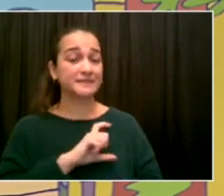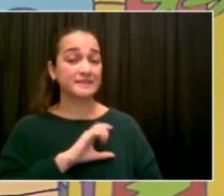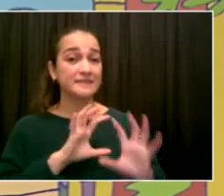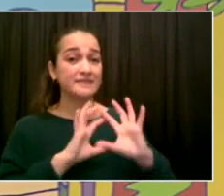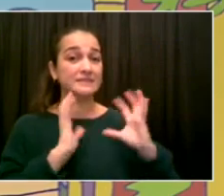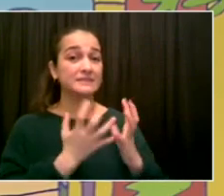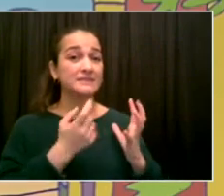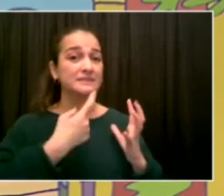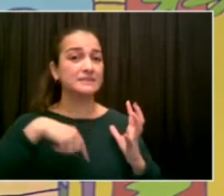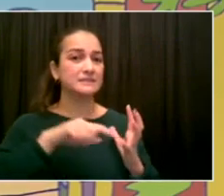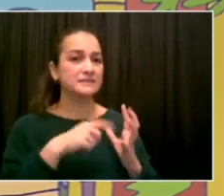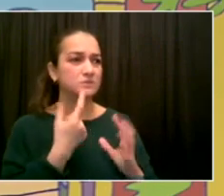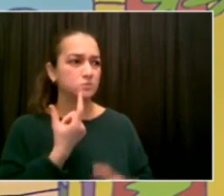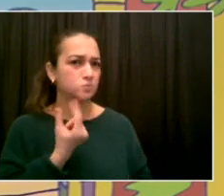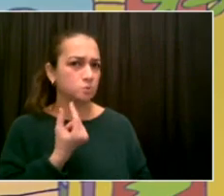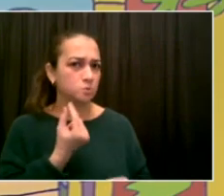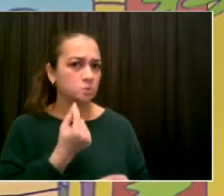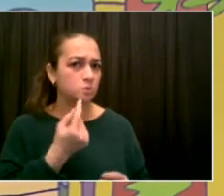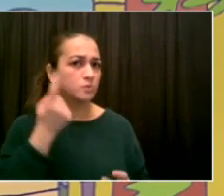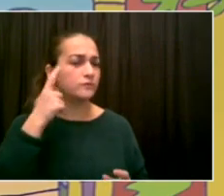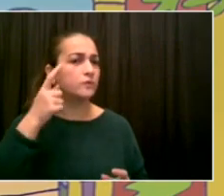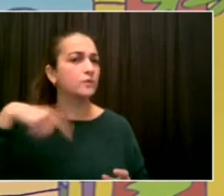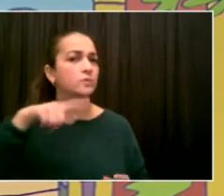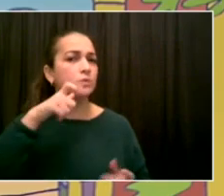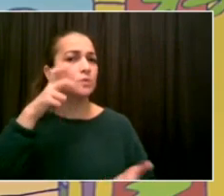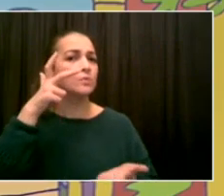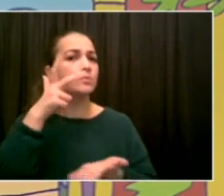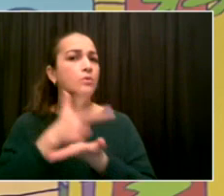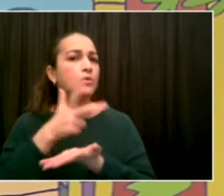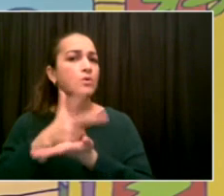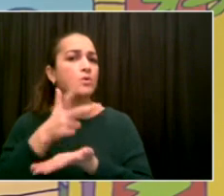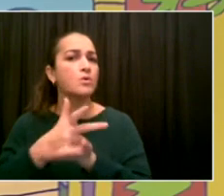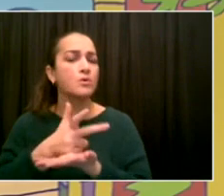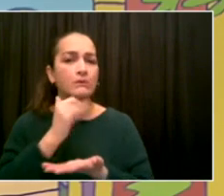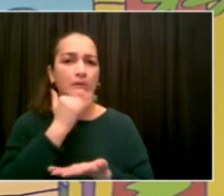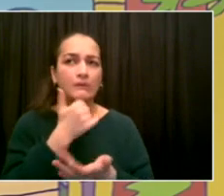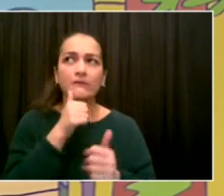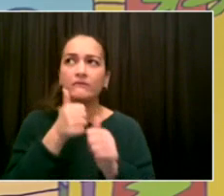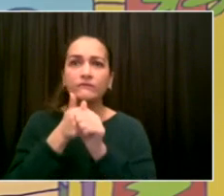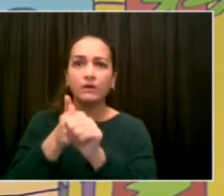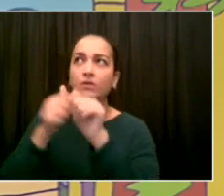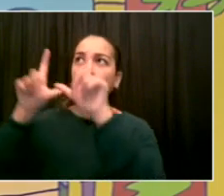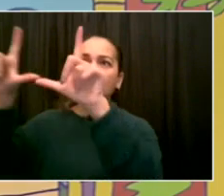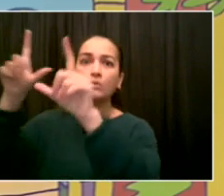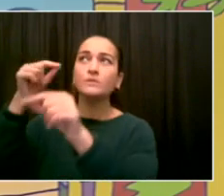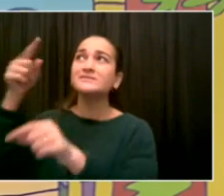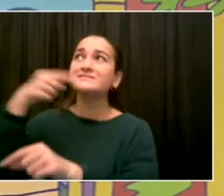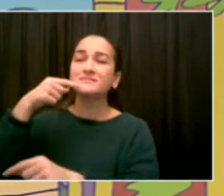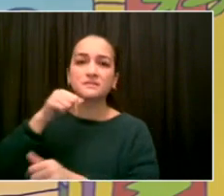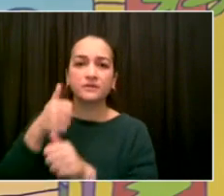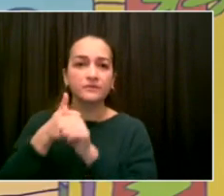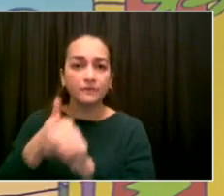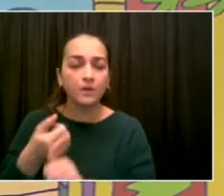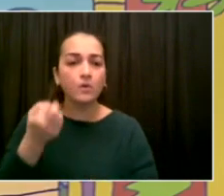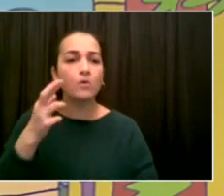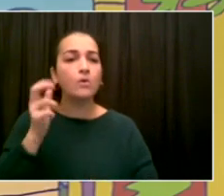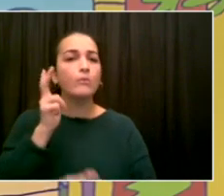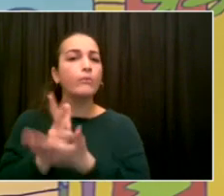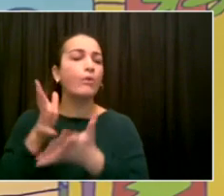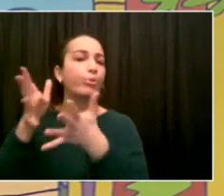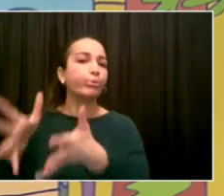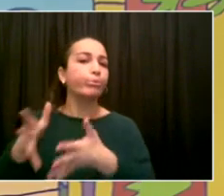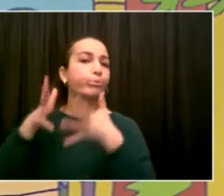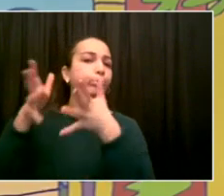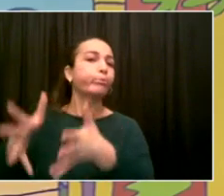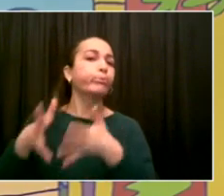with license plates. One of our findings was that the NYPD routinely states that these problems are not in police jurisdiction when closing